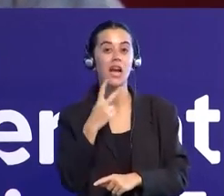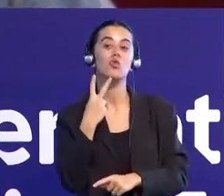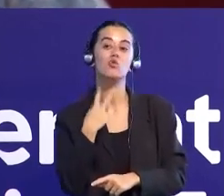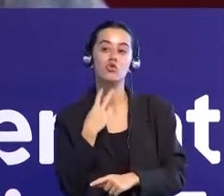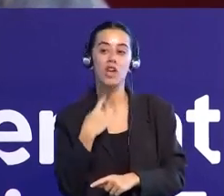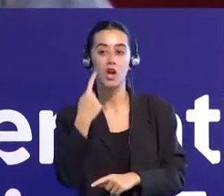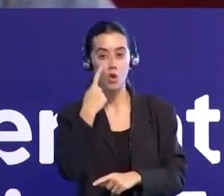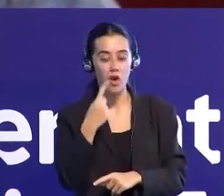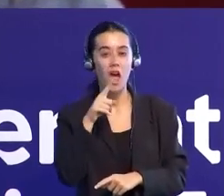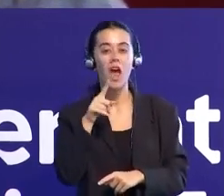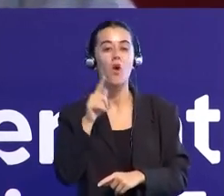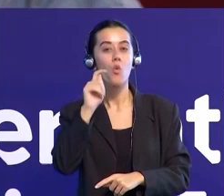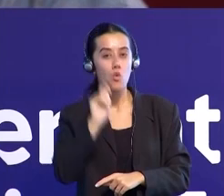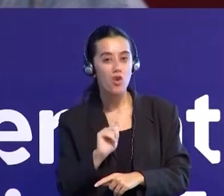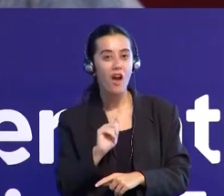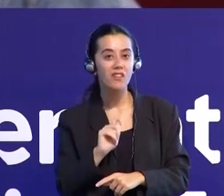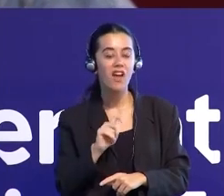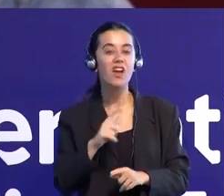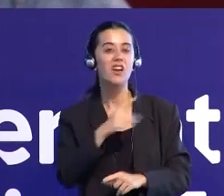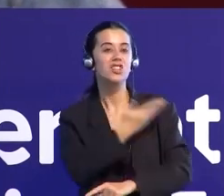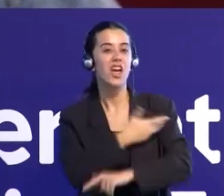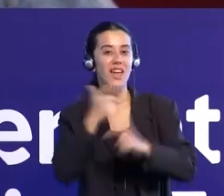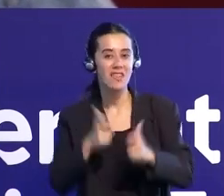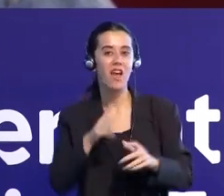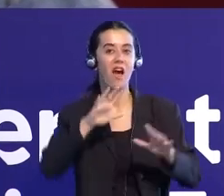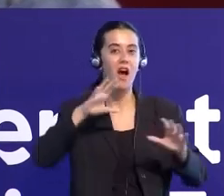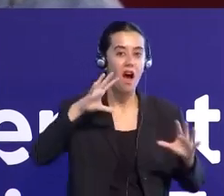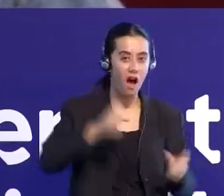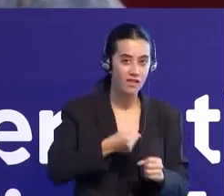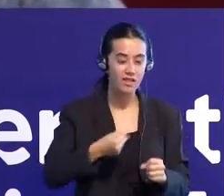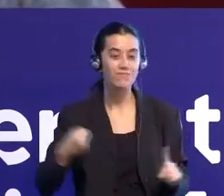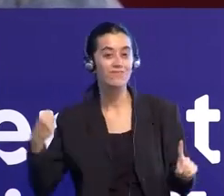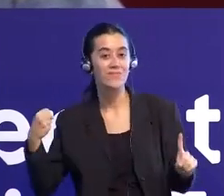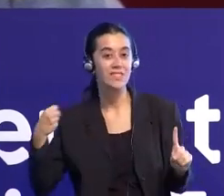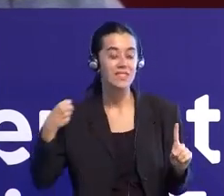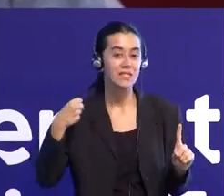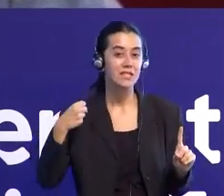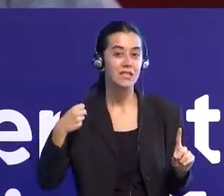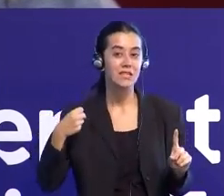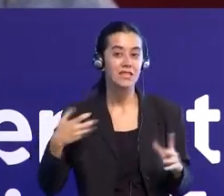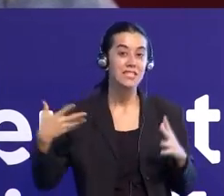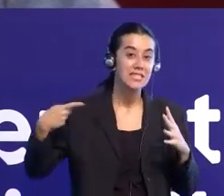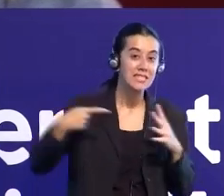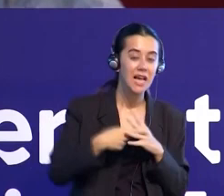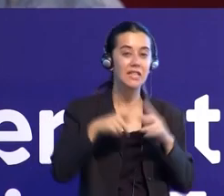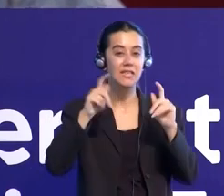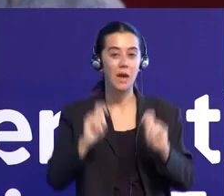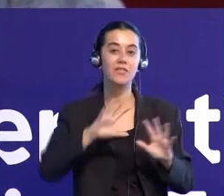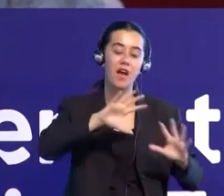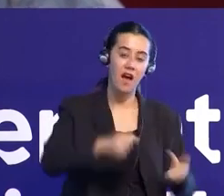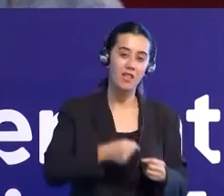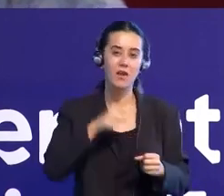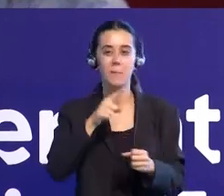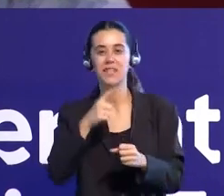they took a large creative hub, isolation, and turned it into torturing facilities, into a